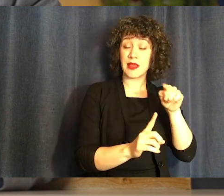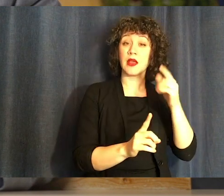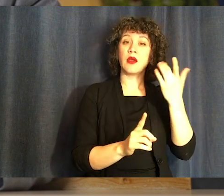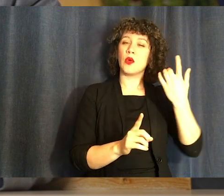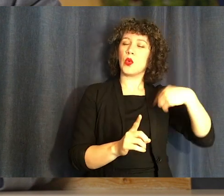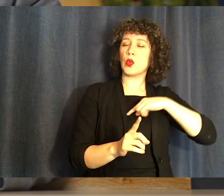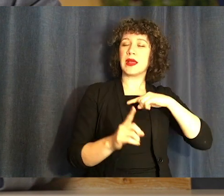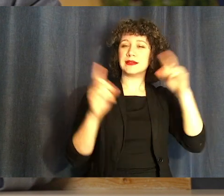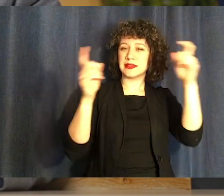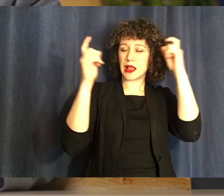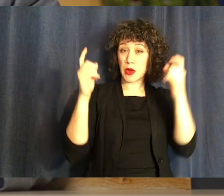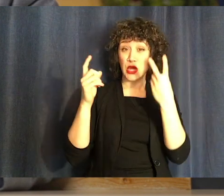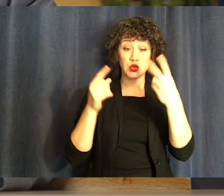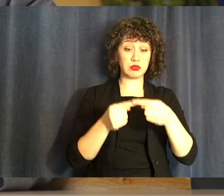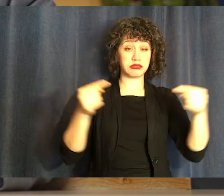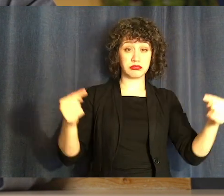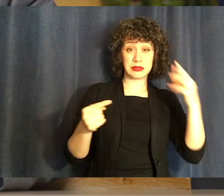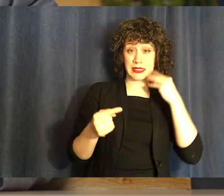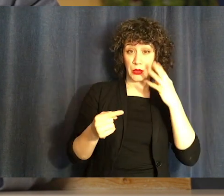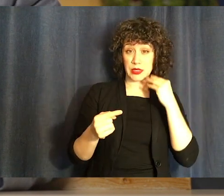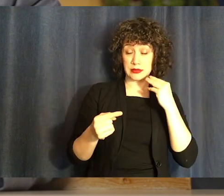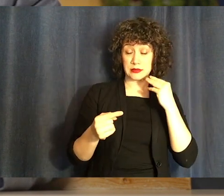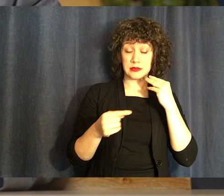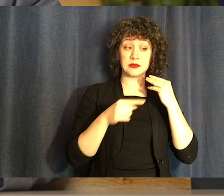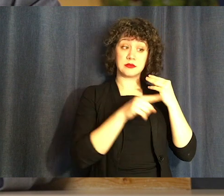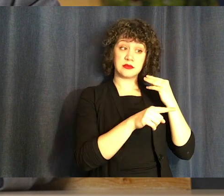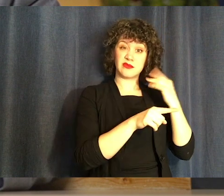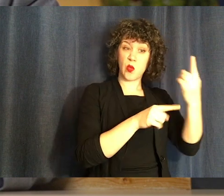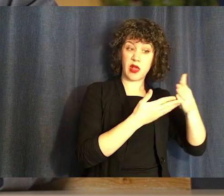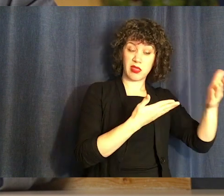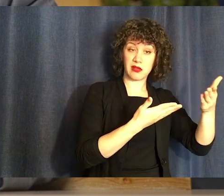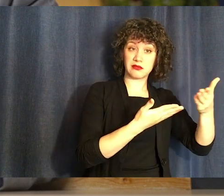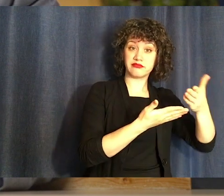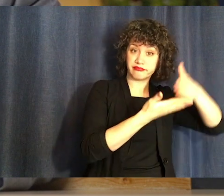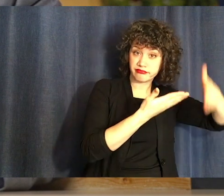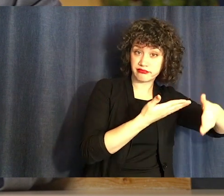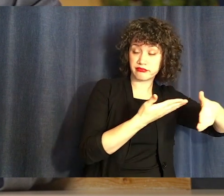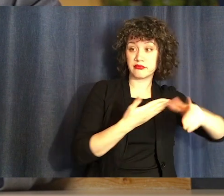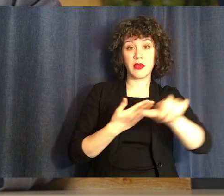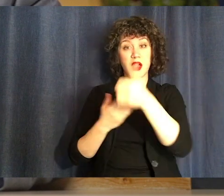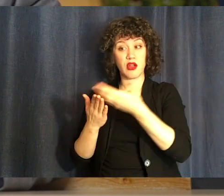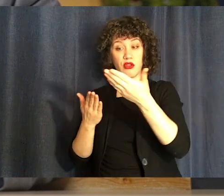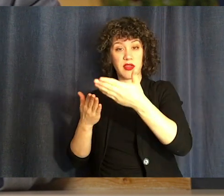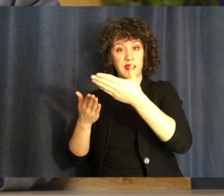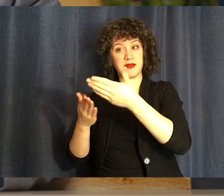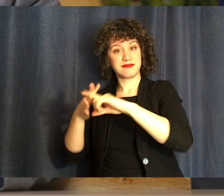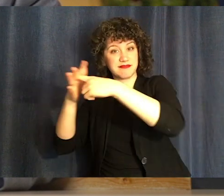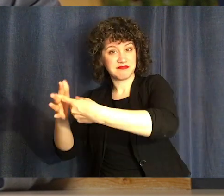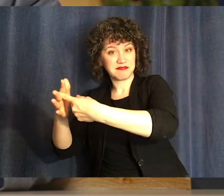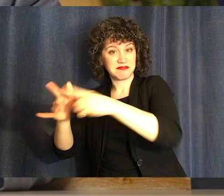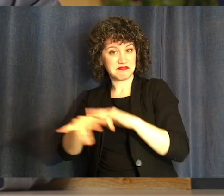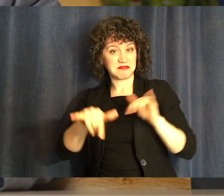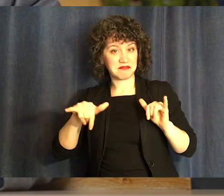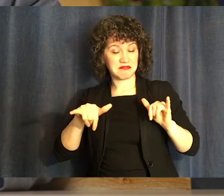one ceremony. The conclusion of one thing and the beginning of another. As you continue your path in life, you'll soon learn that